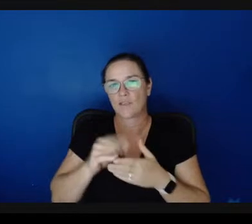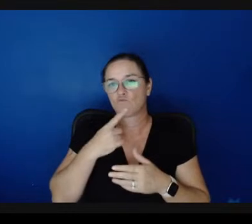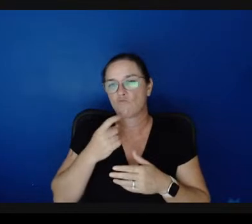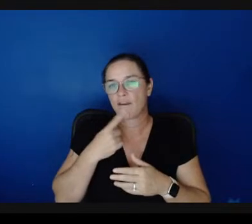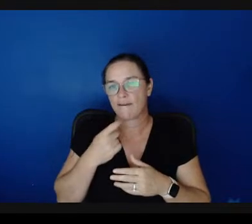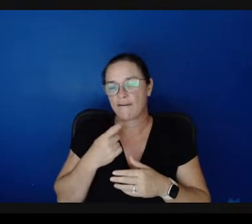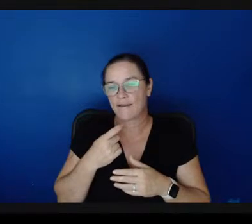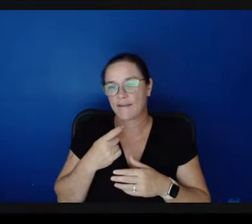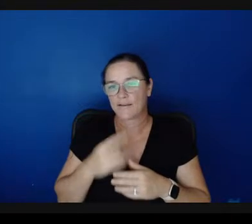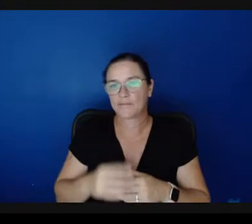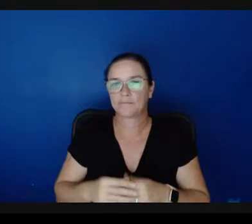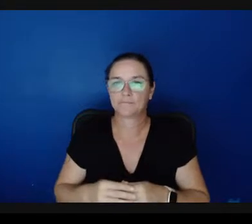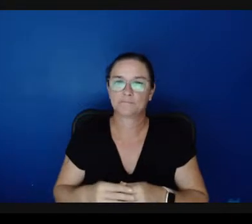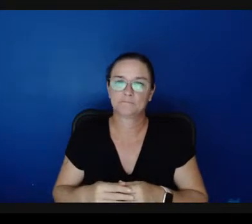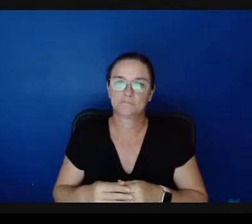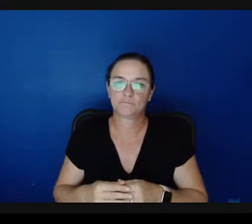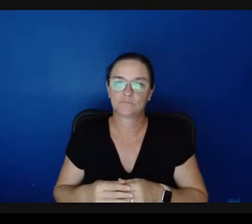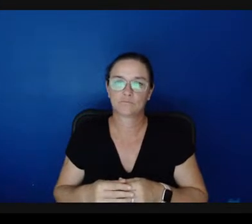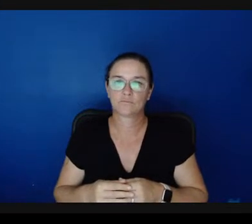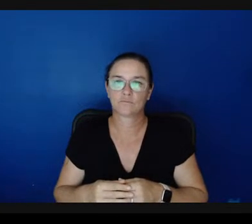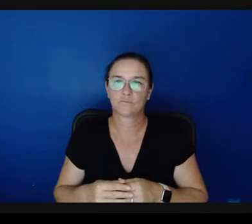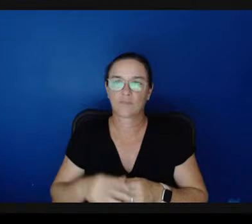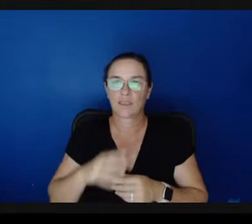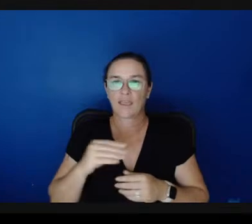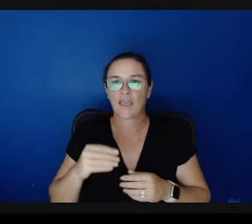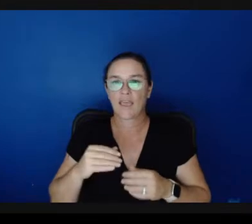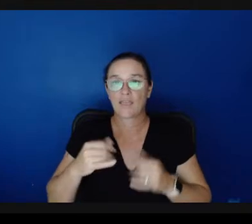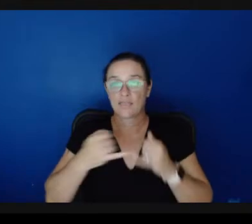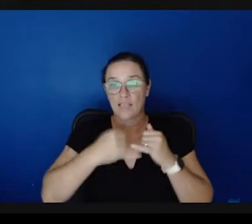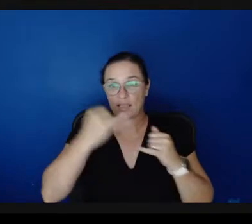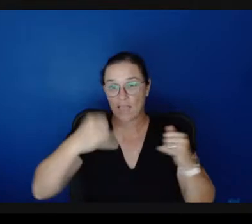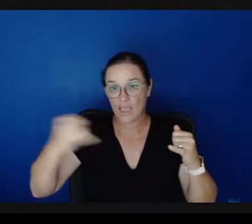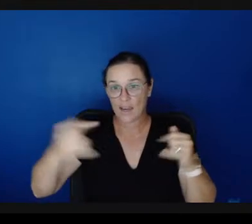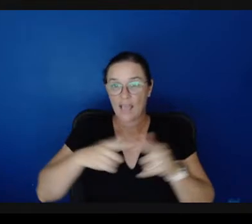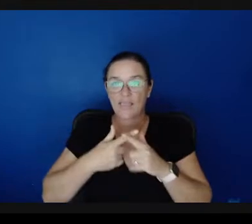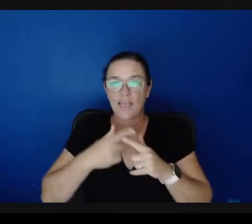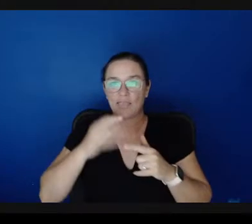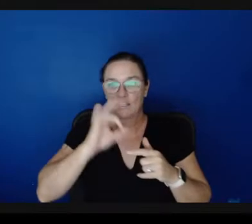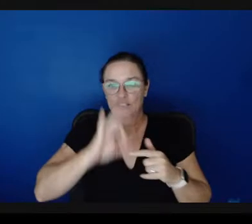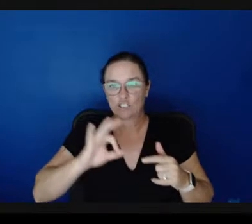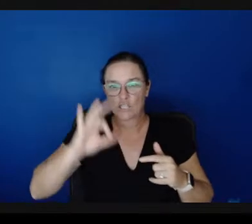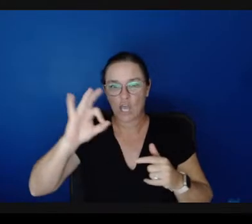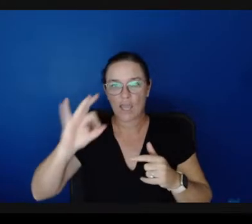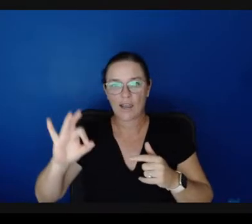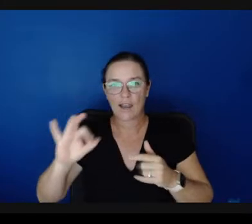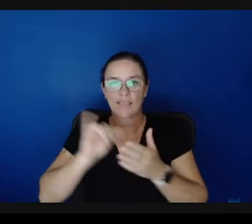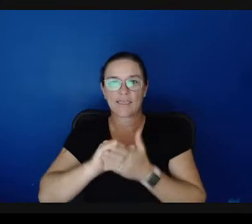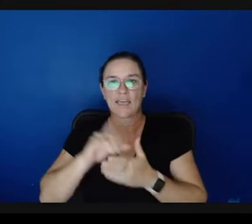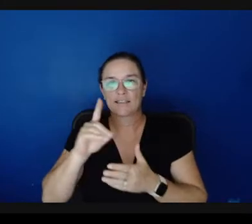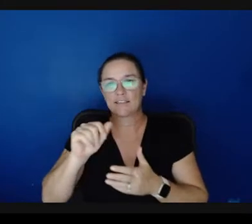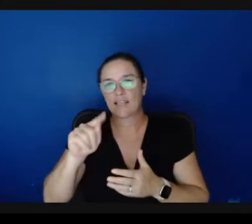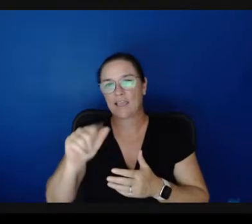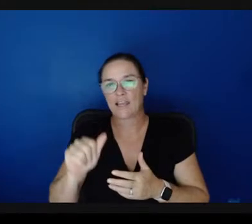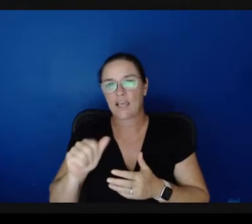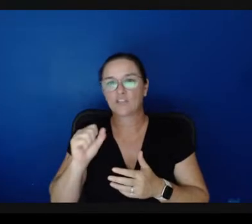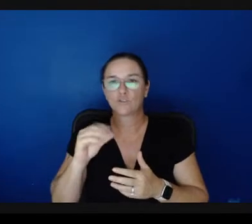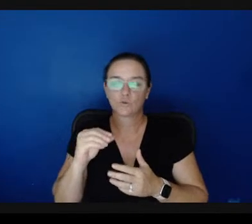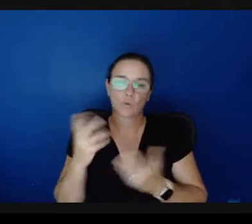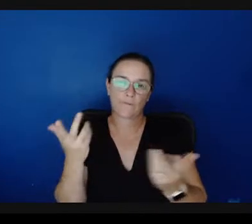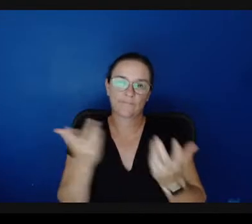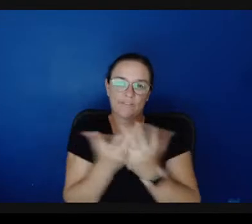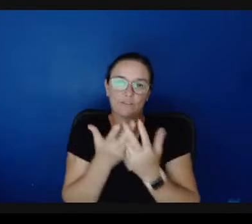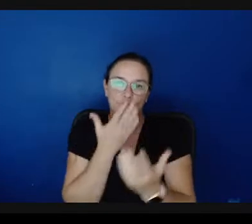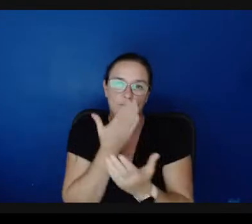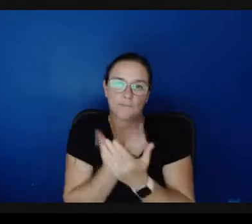have it modeled. And the actual line is the model, and the actual dots are the data. So you see that their model is fitting the data very well all across here.